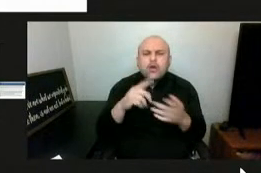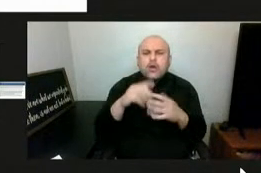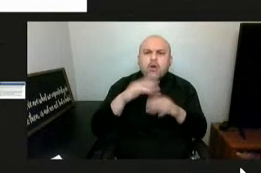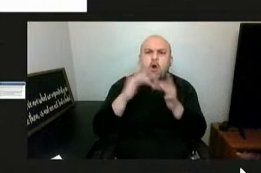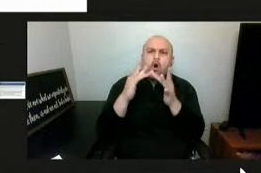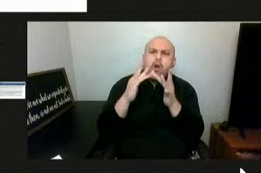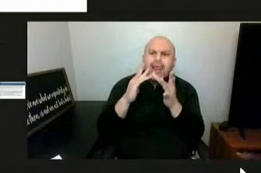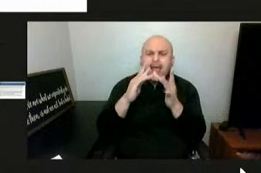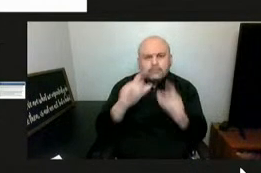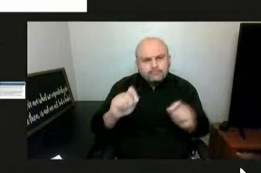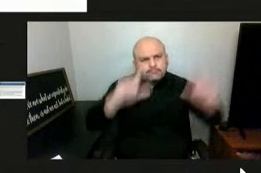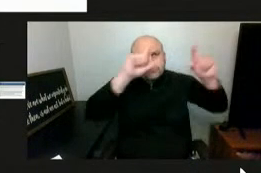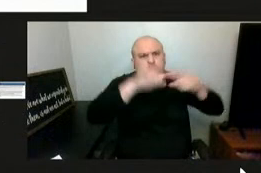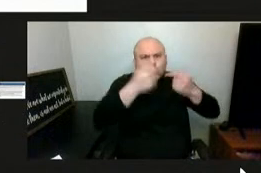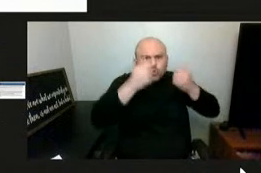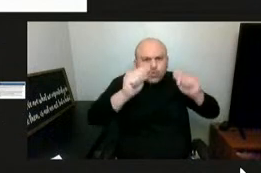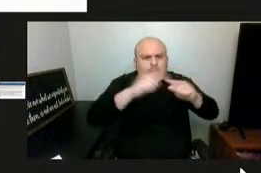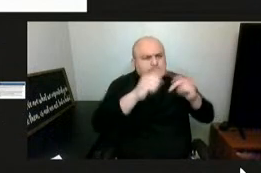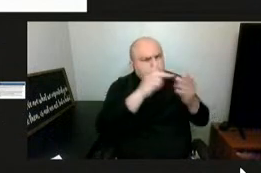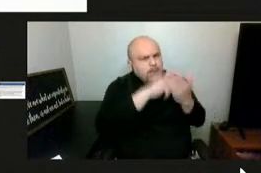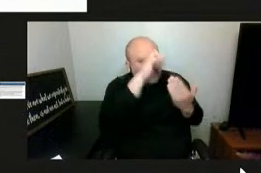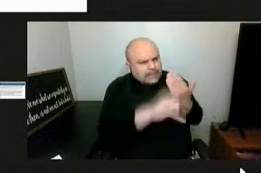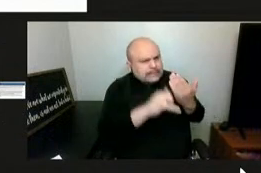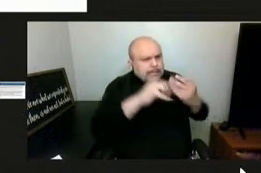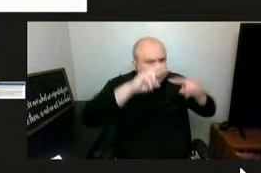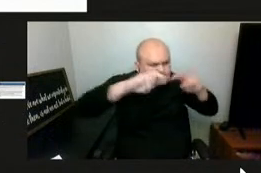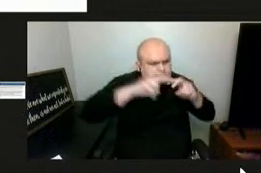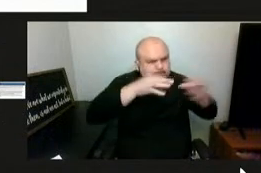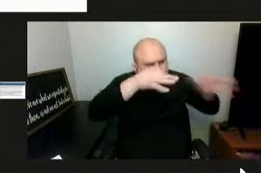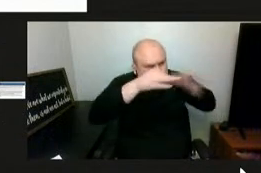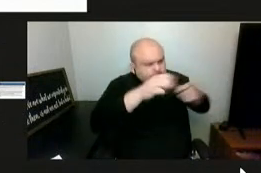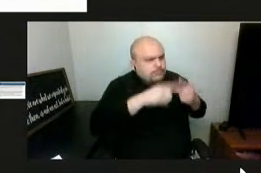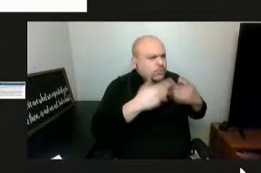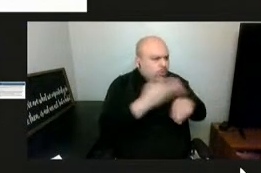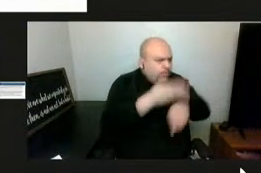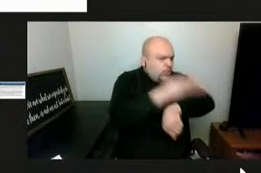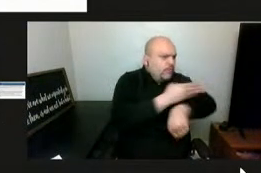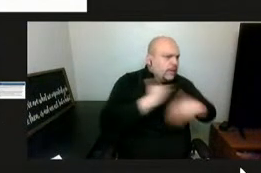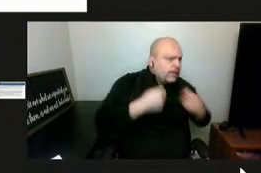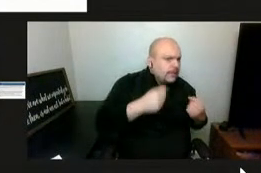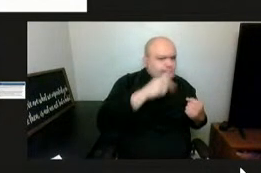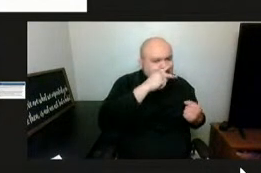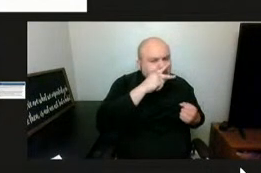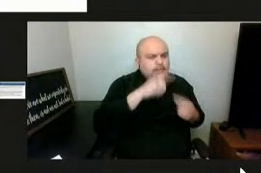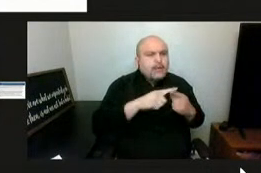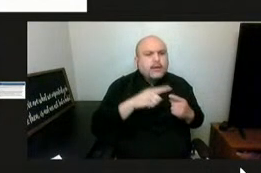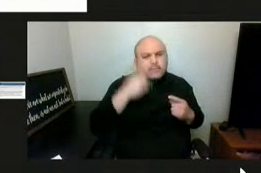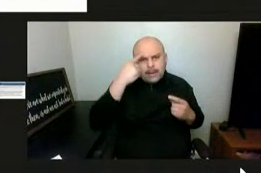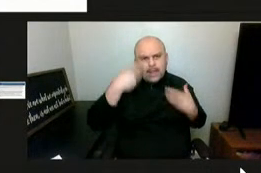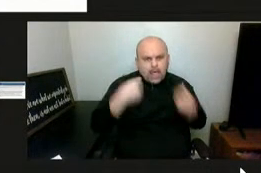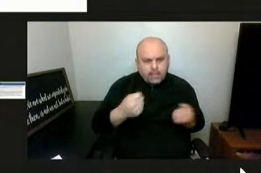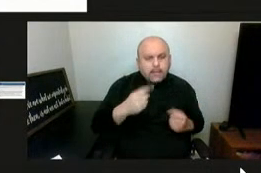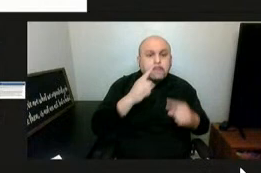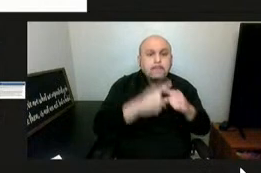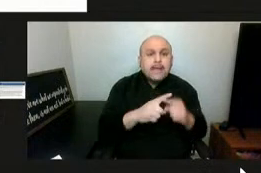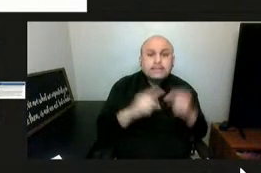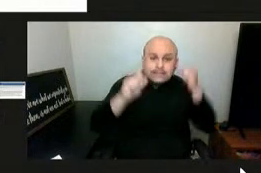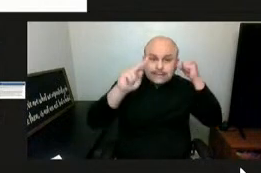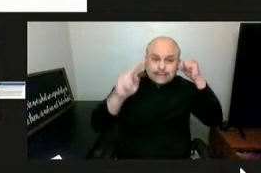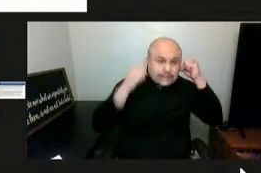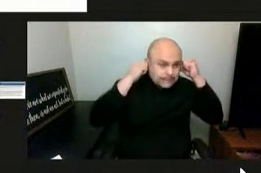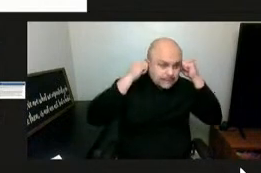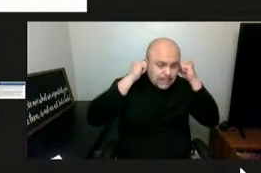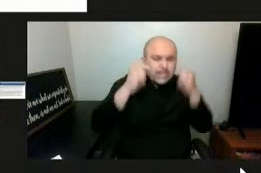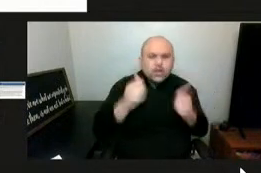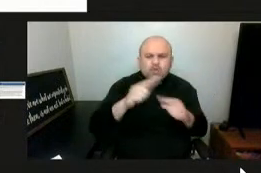disseminate practices and programs that improve mental health and well-being for kids and young people. Second, the federal government, through a robust